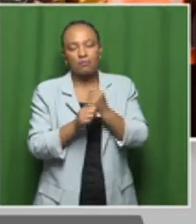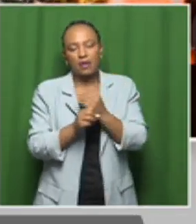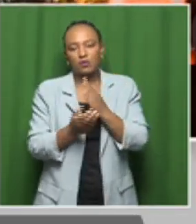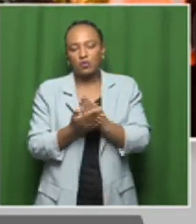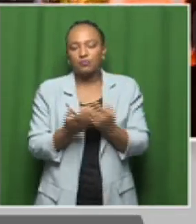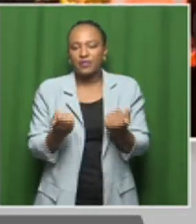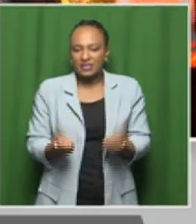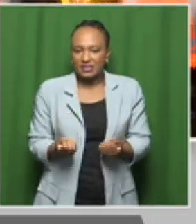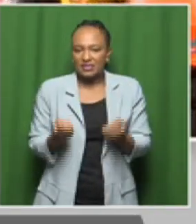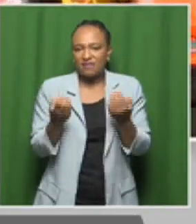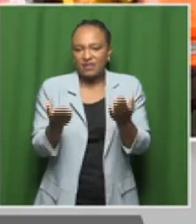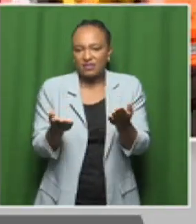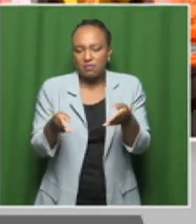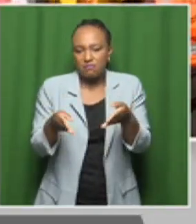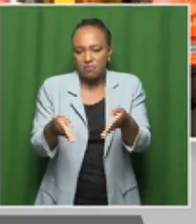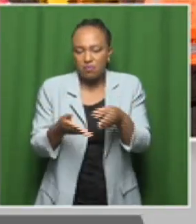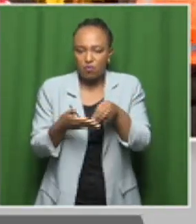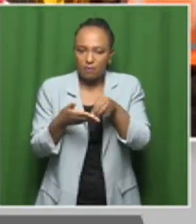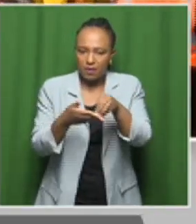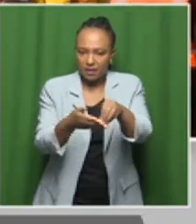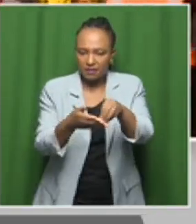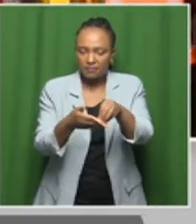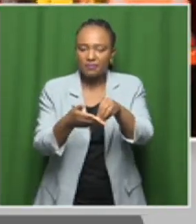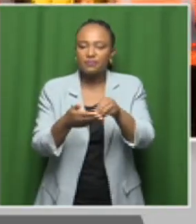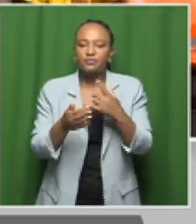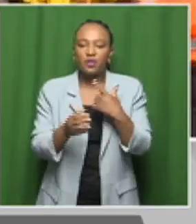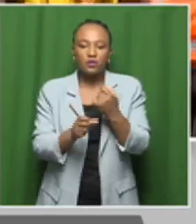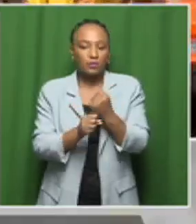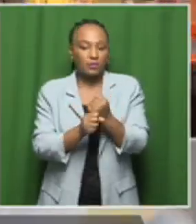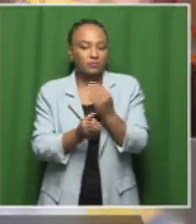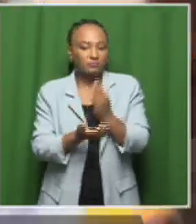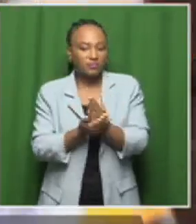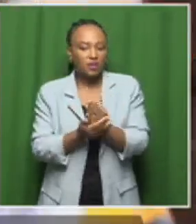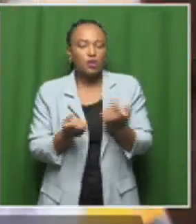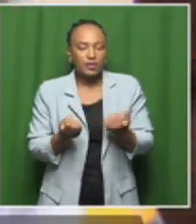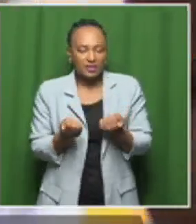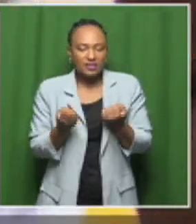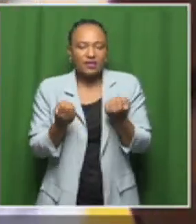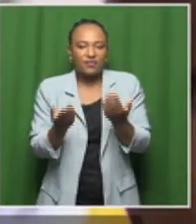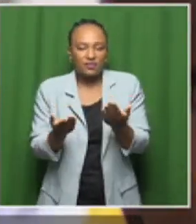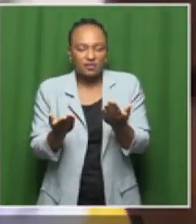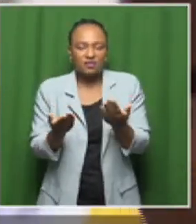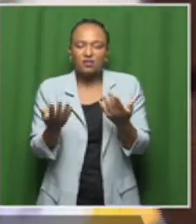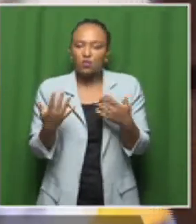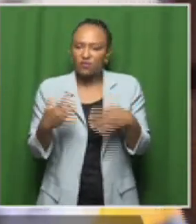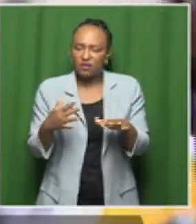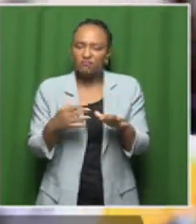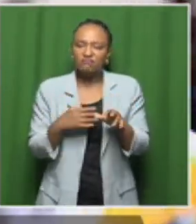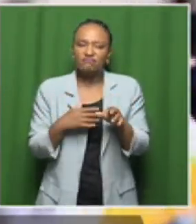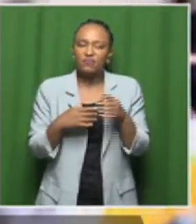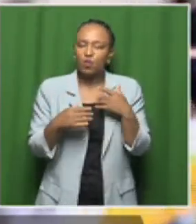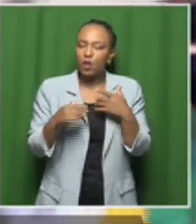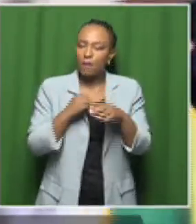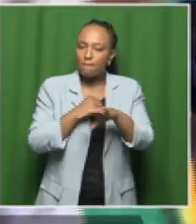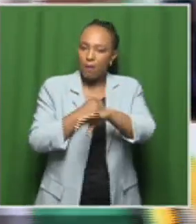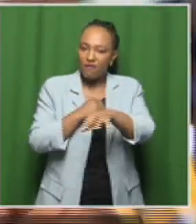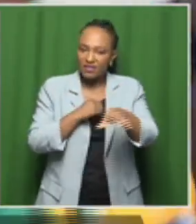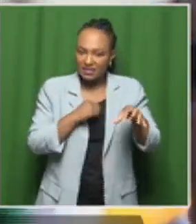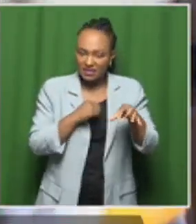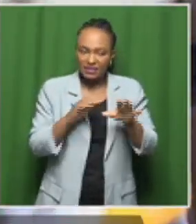to you. We are going to make sure that you are serviced. We've been crisscrossing the province in